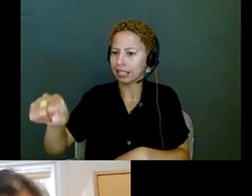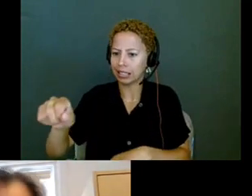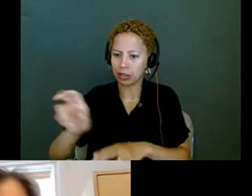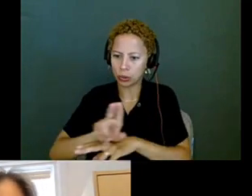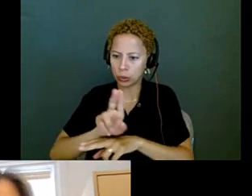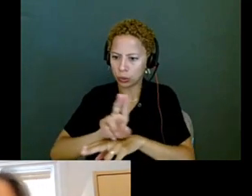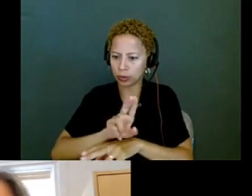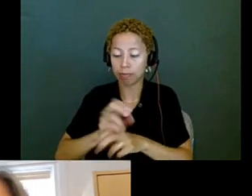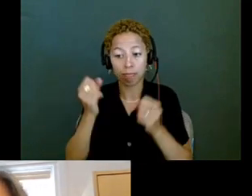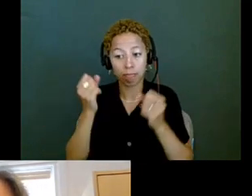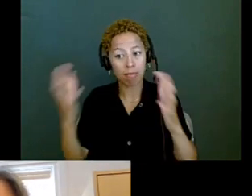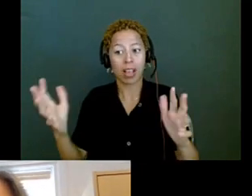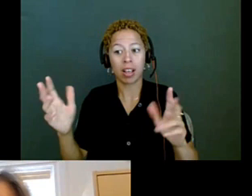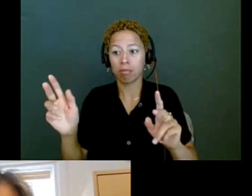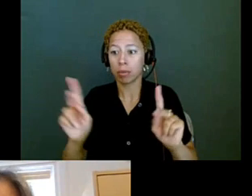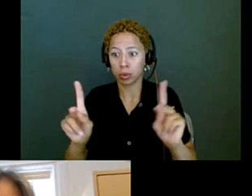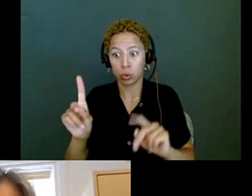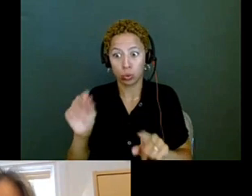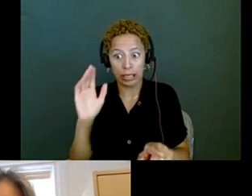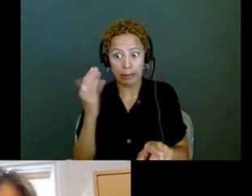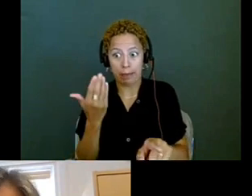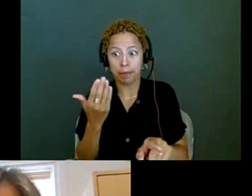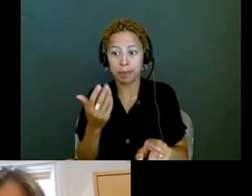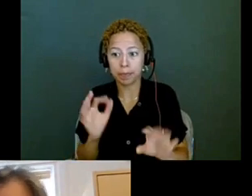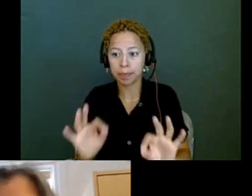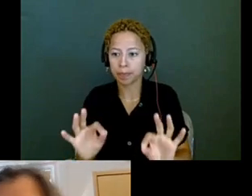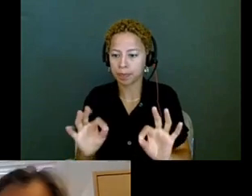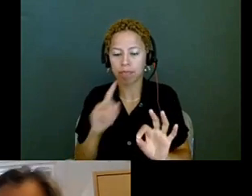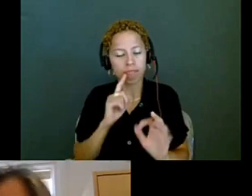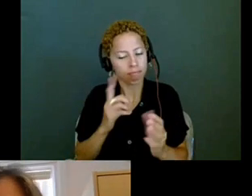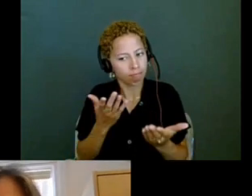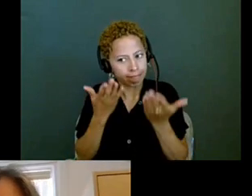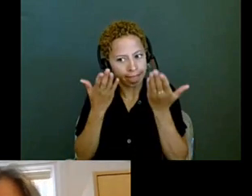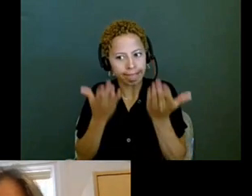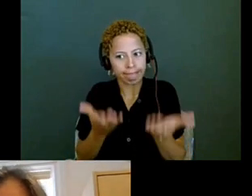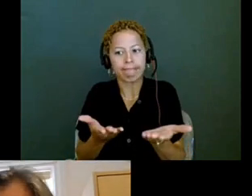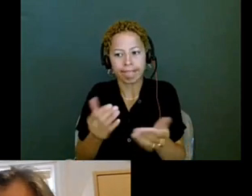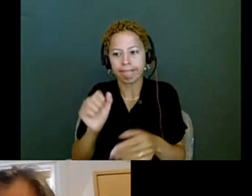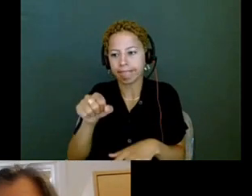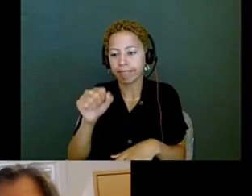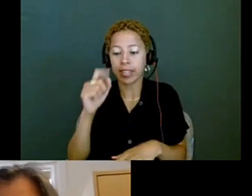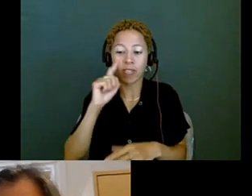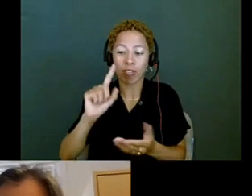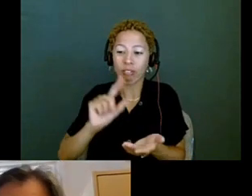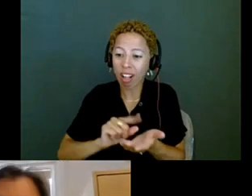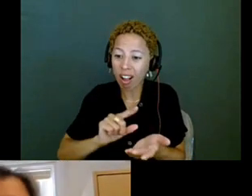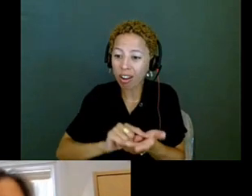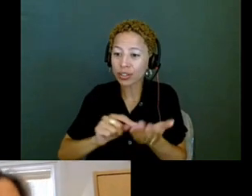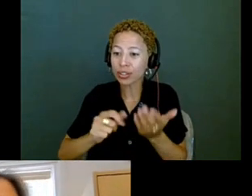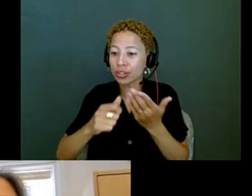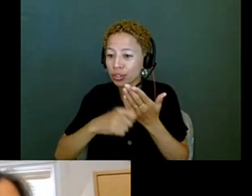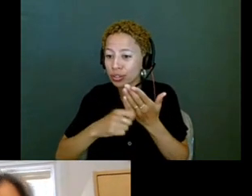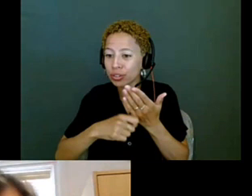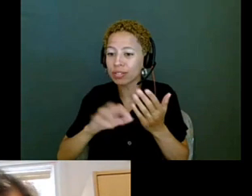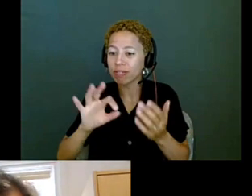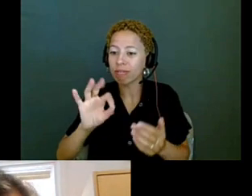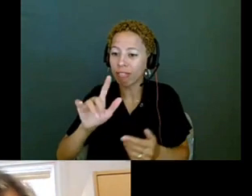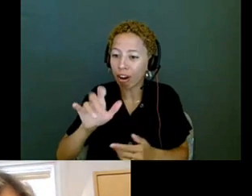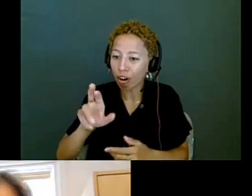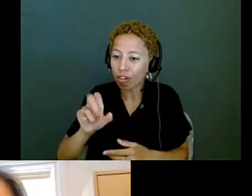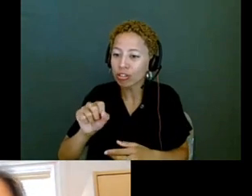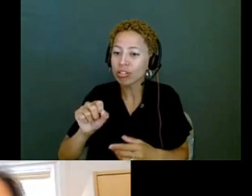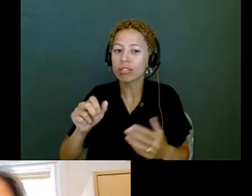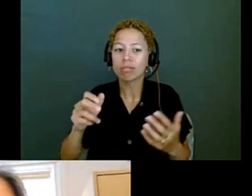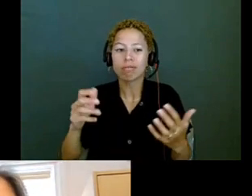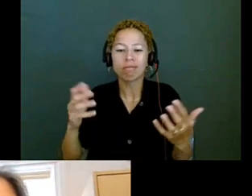do. Yeah, I very highly recommend it for flyers, even if you didn't use social media, for